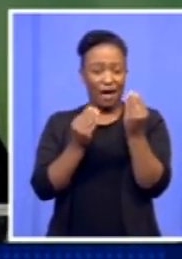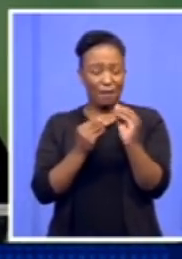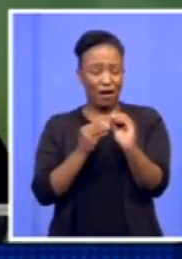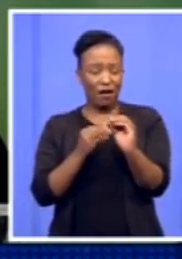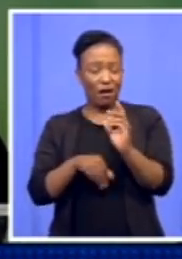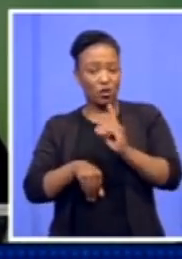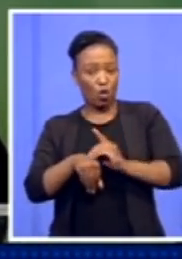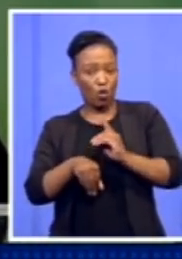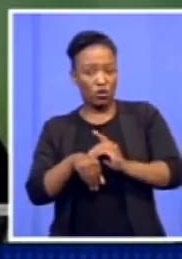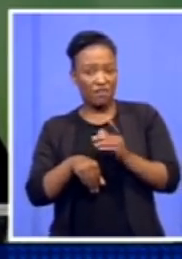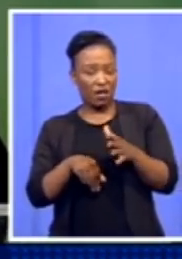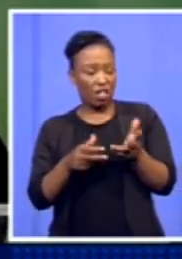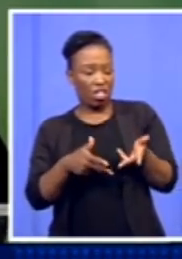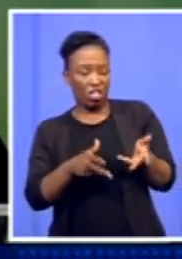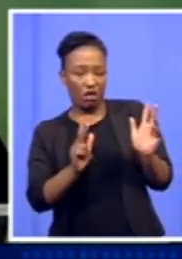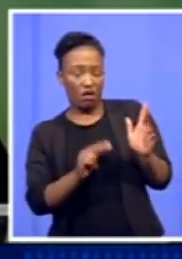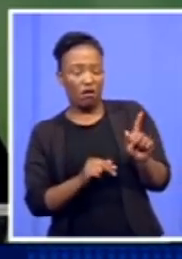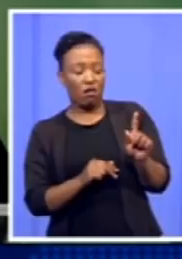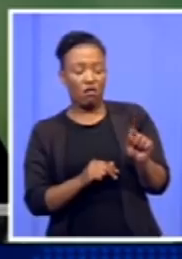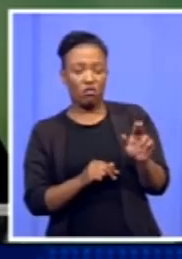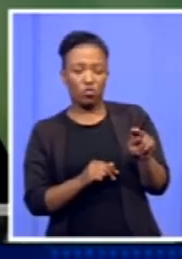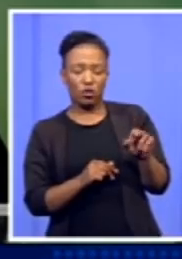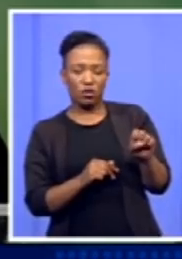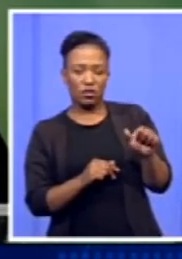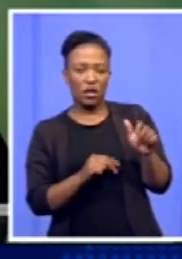Tunisia and go to work in Italy, for example.